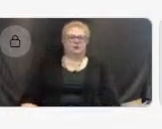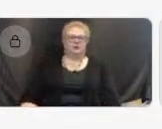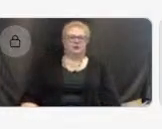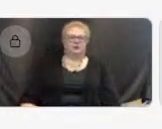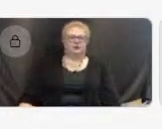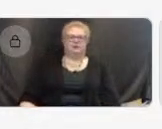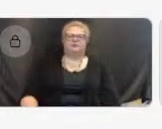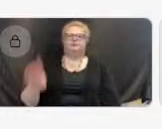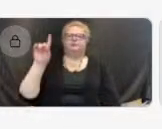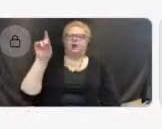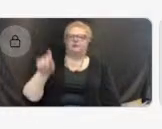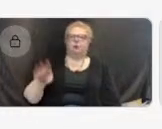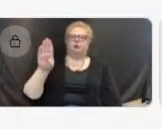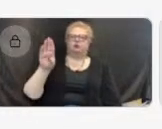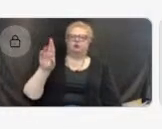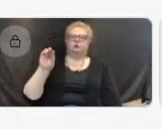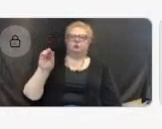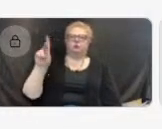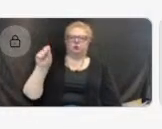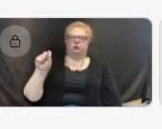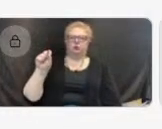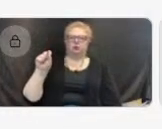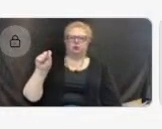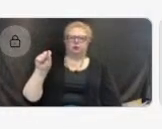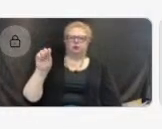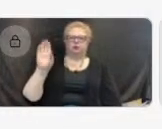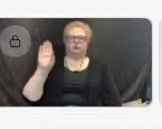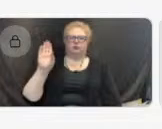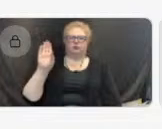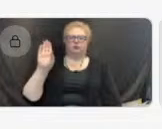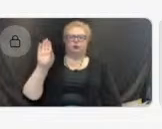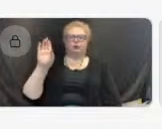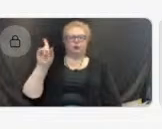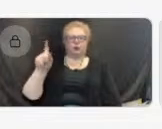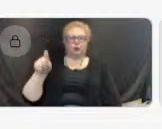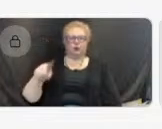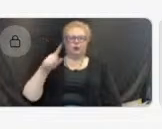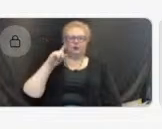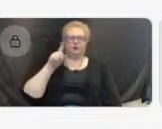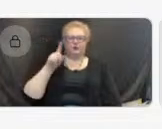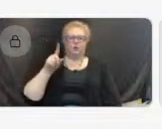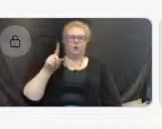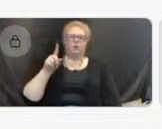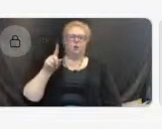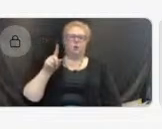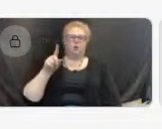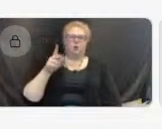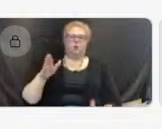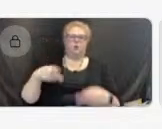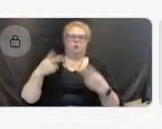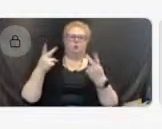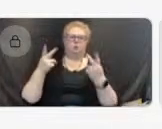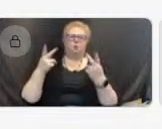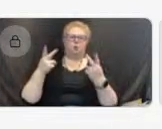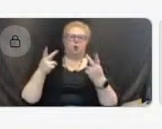I have a question. I have a question for the opposer.